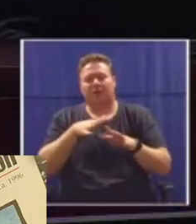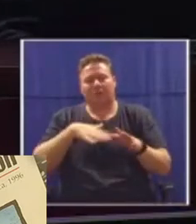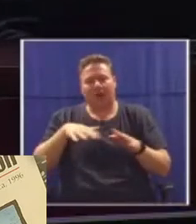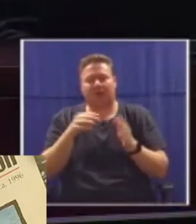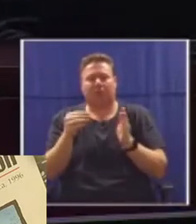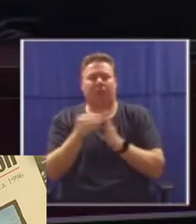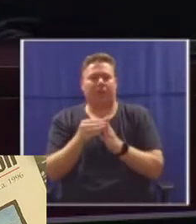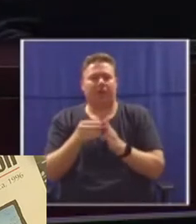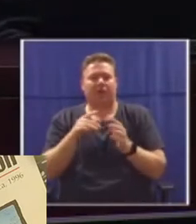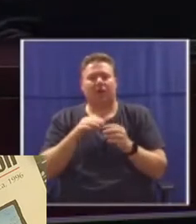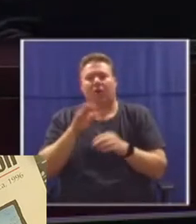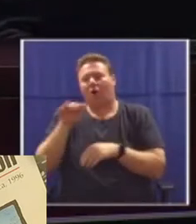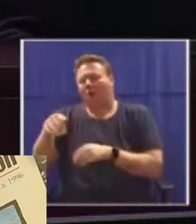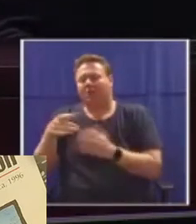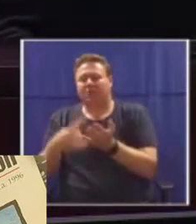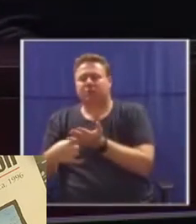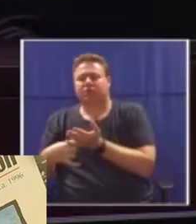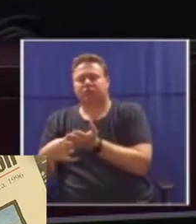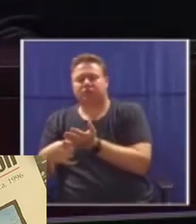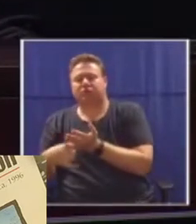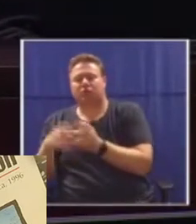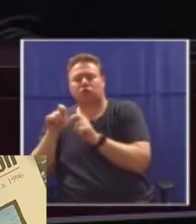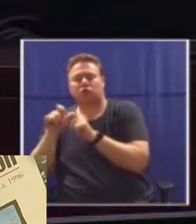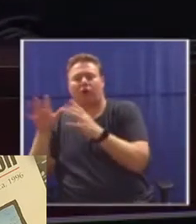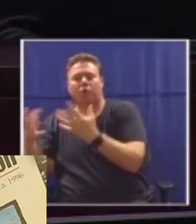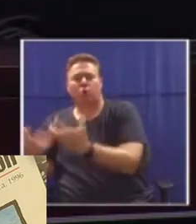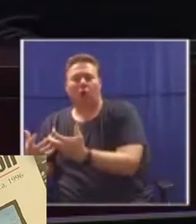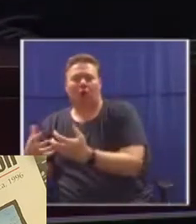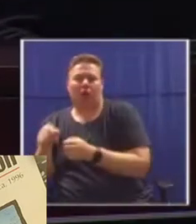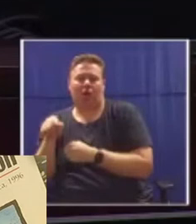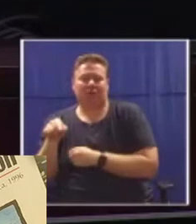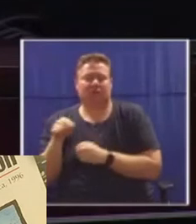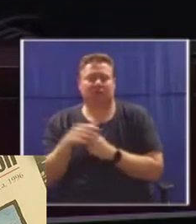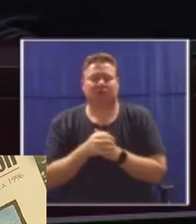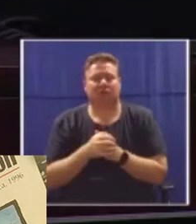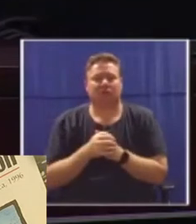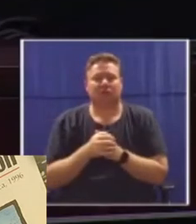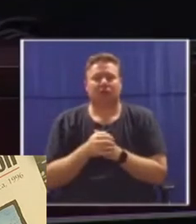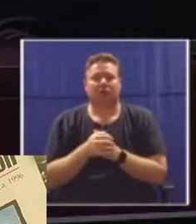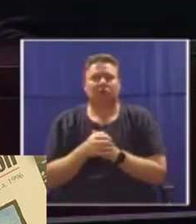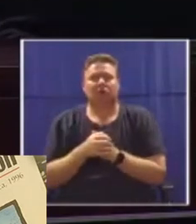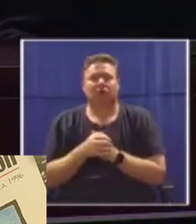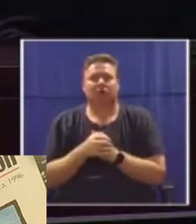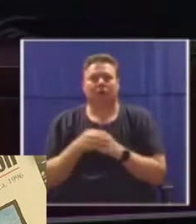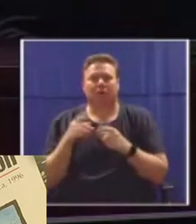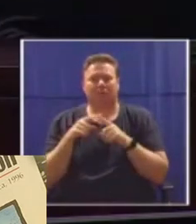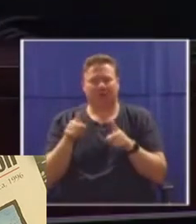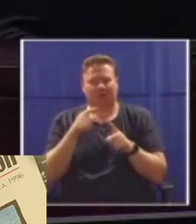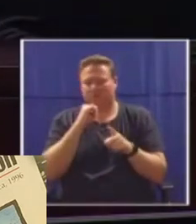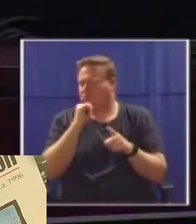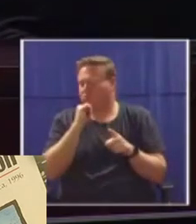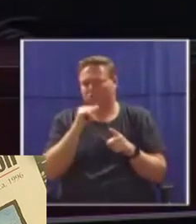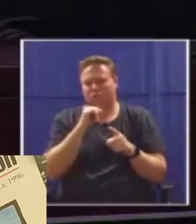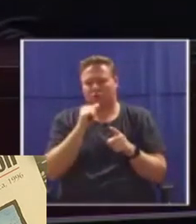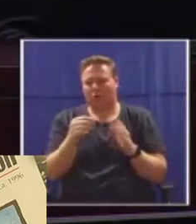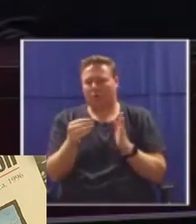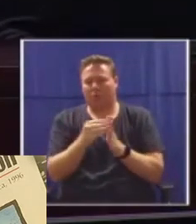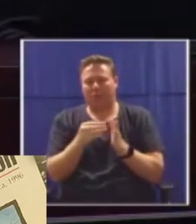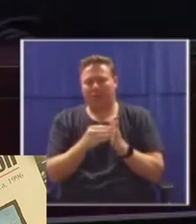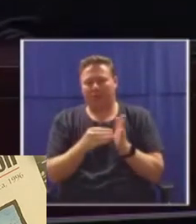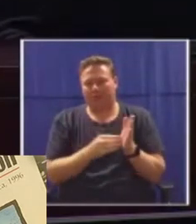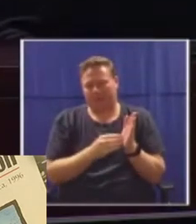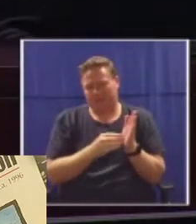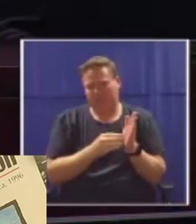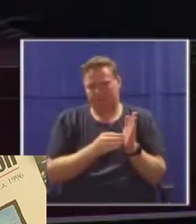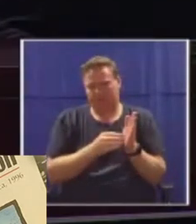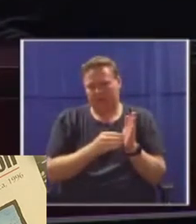after consulting the tribunal appeal, the Transport Appeal Tribunal, but not accommodate the predetermination